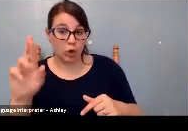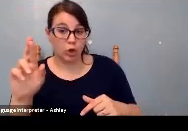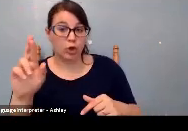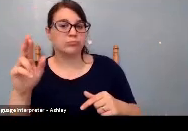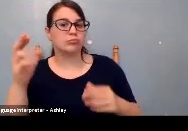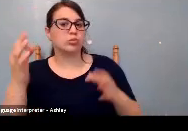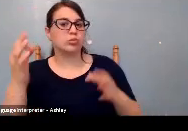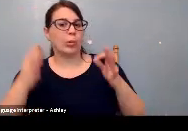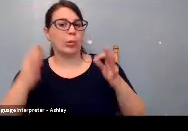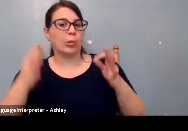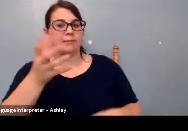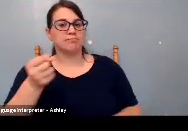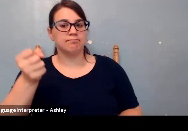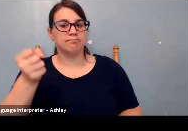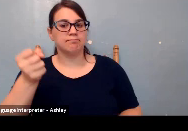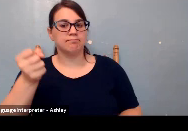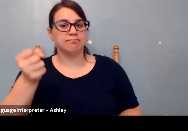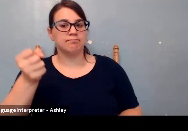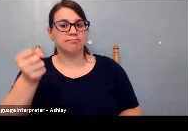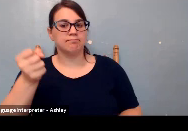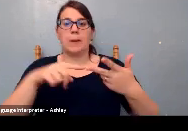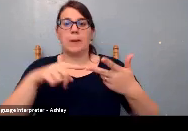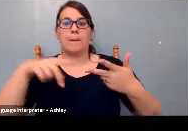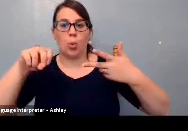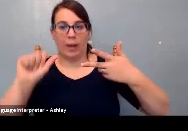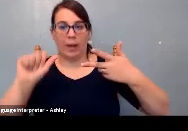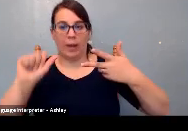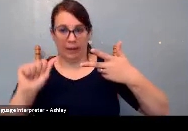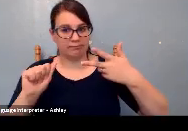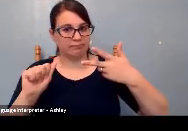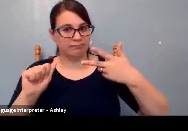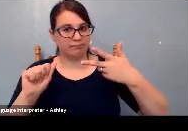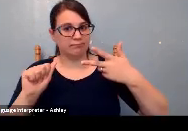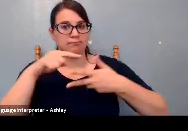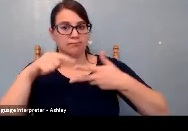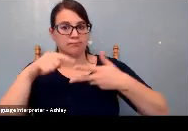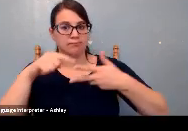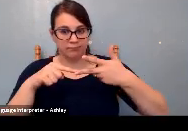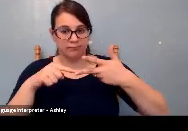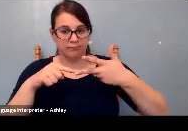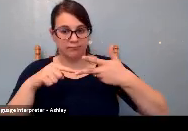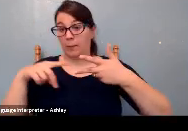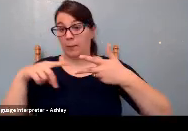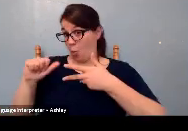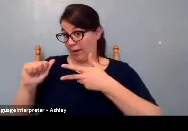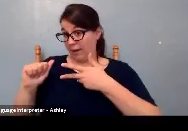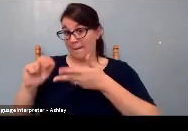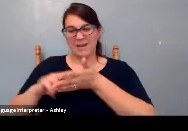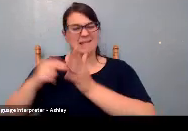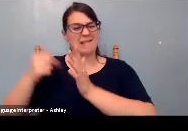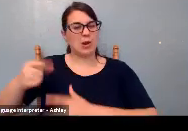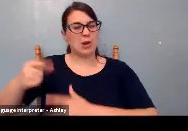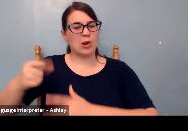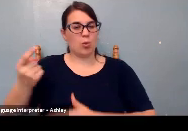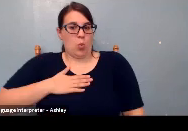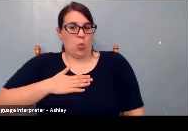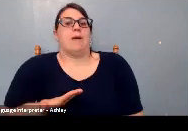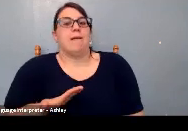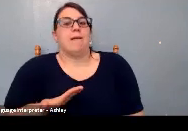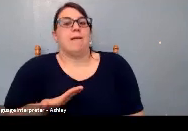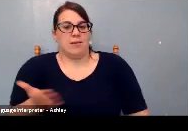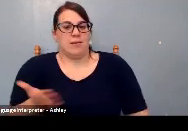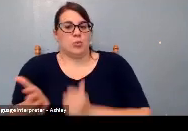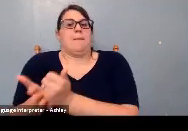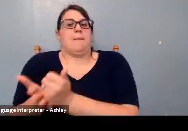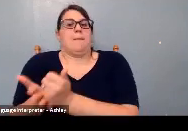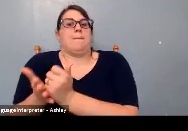power of attorney. And the power of attorney can be anyone that's willing to serve in this capacity on behalf of the beneficiary, as